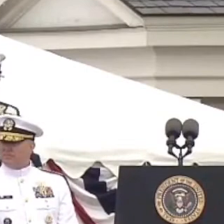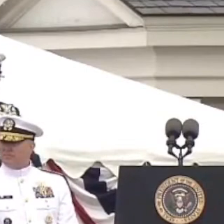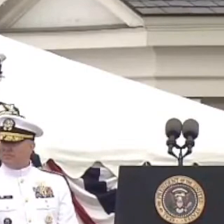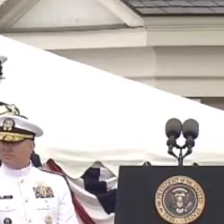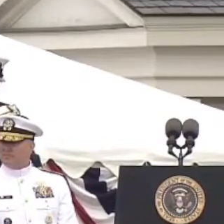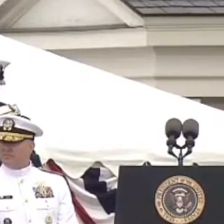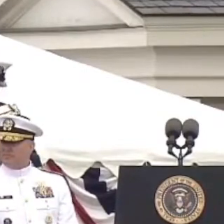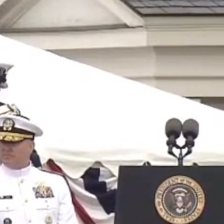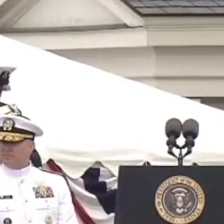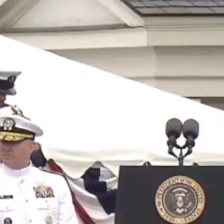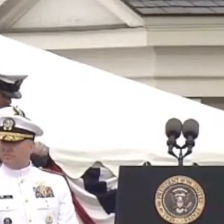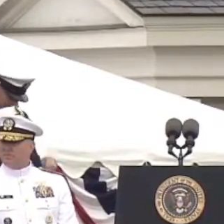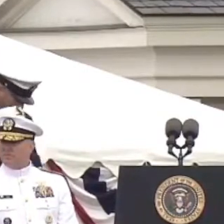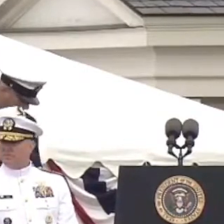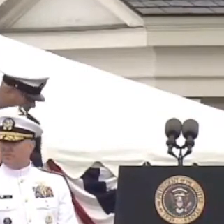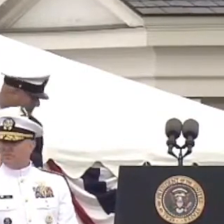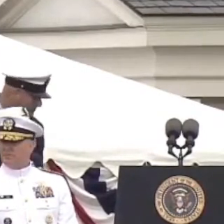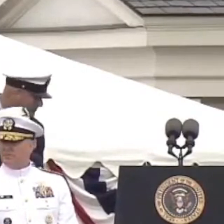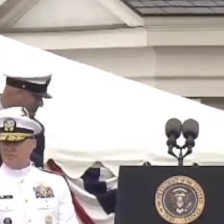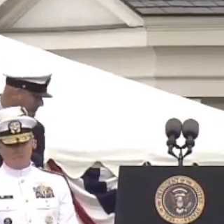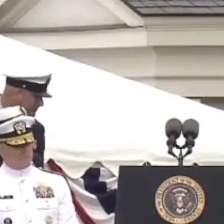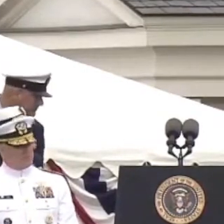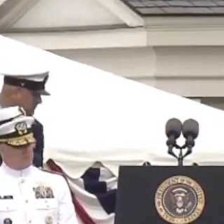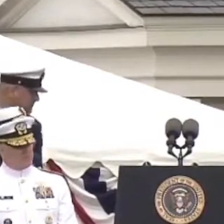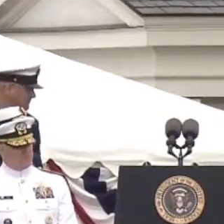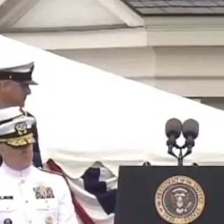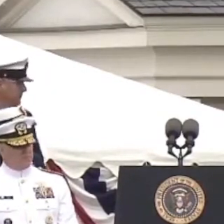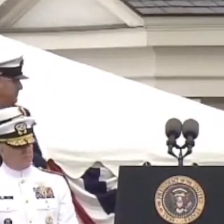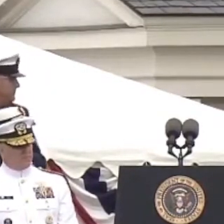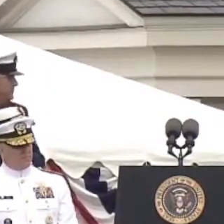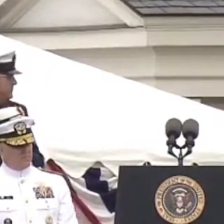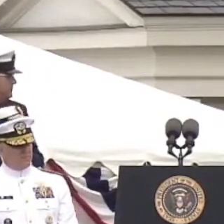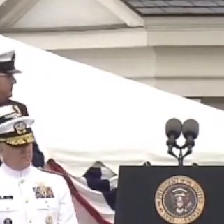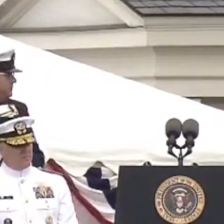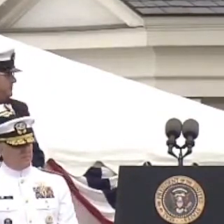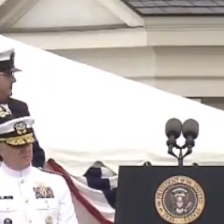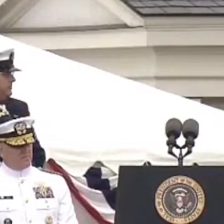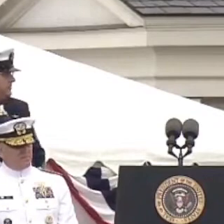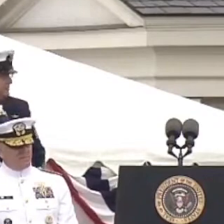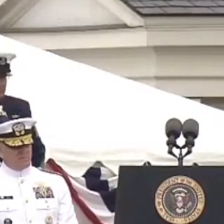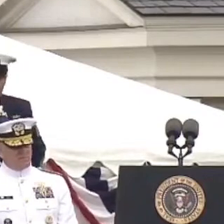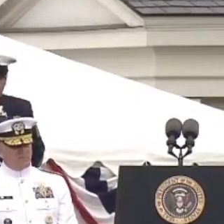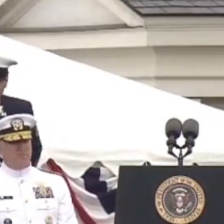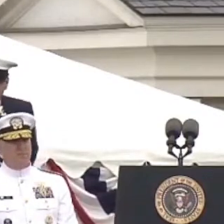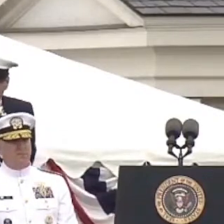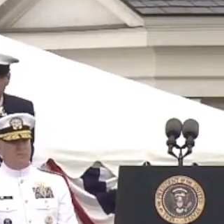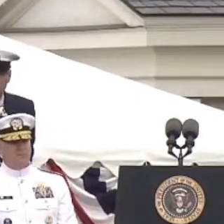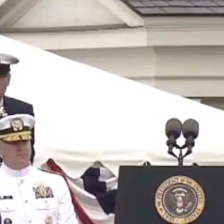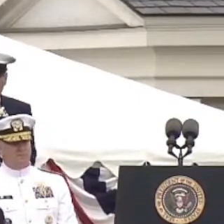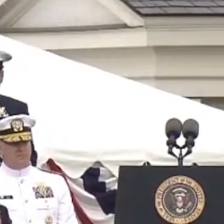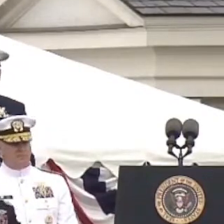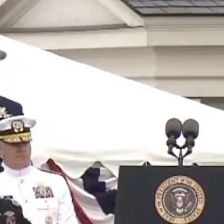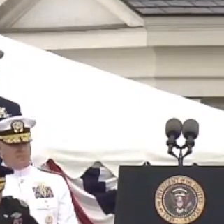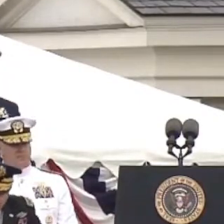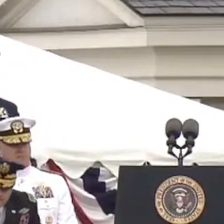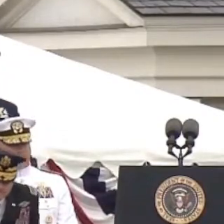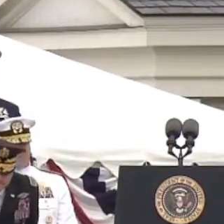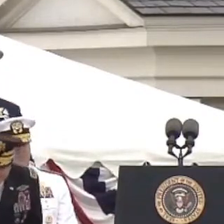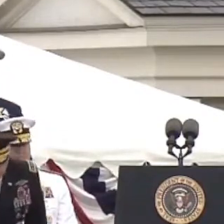Of us were in school, learning our trade. This father stood to watch.